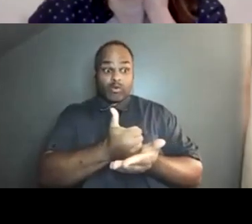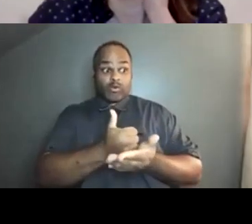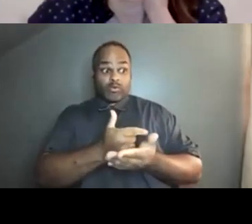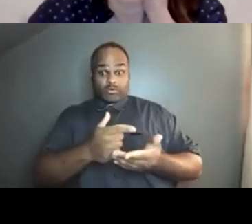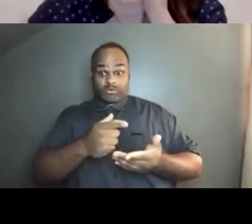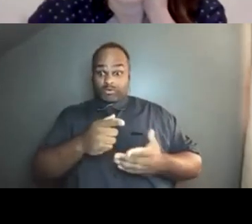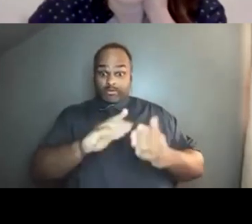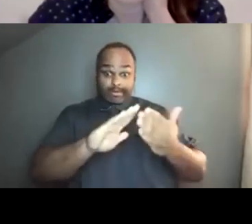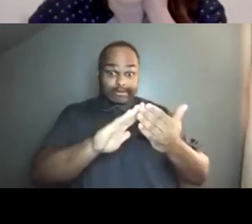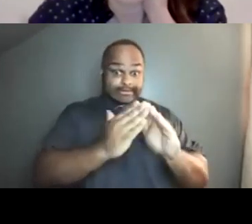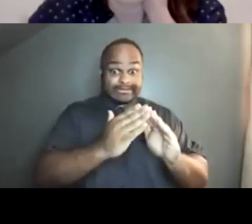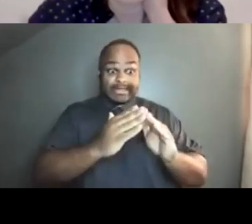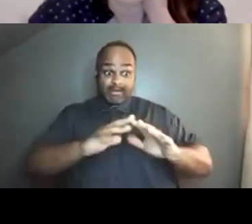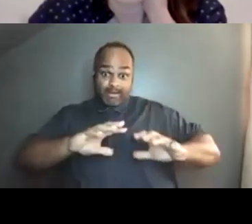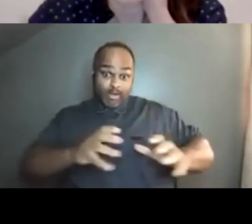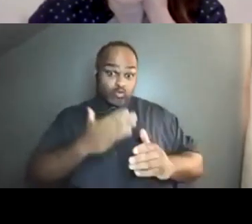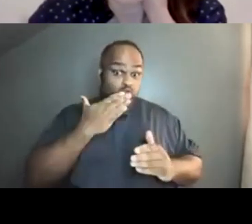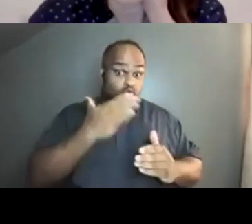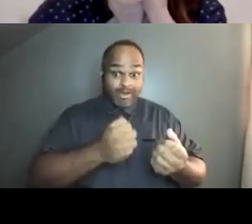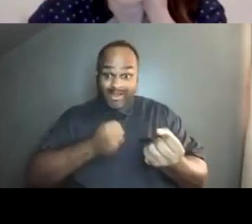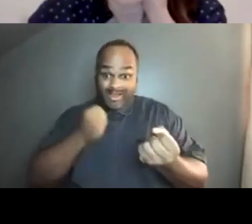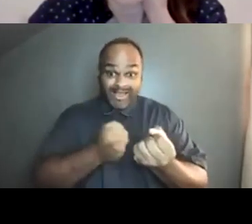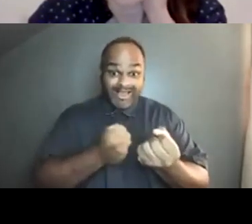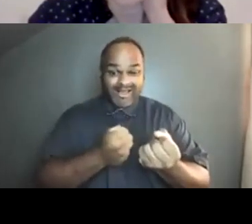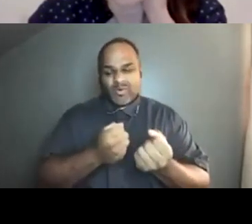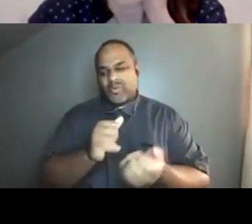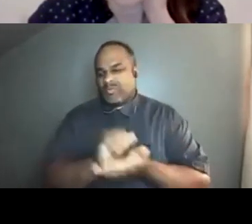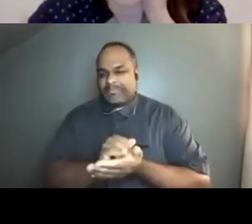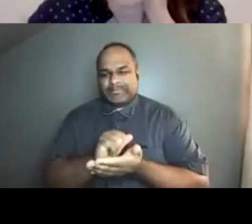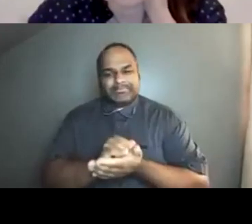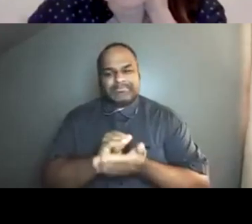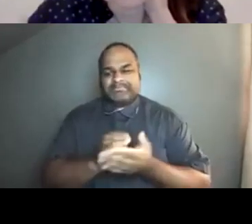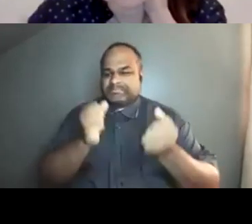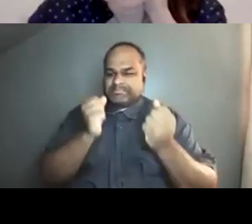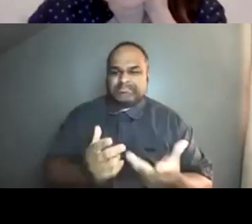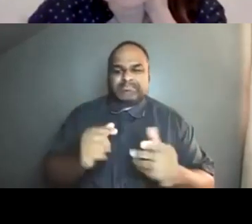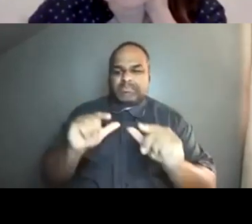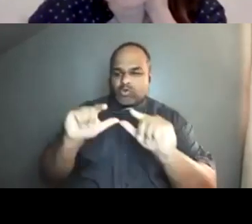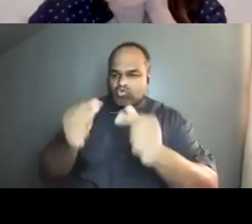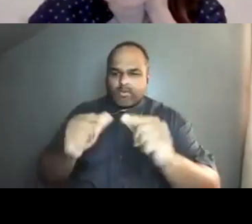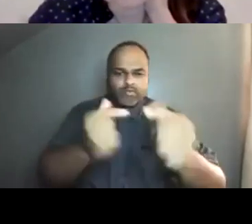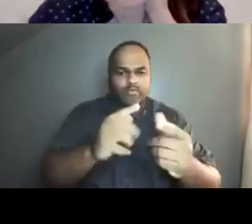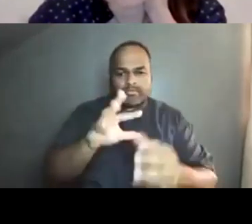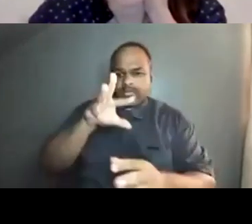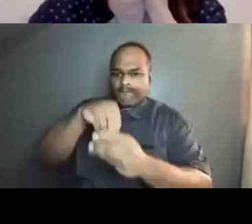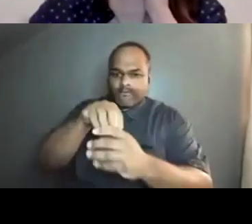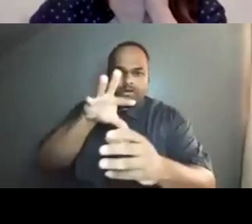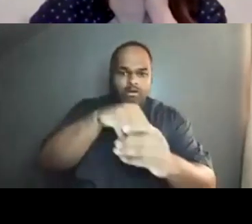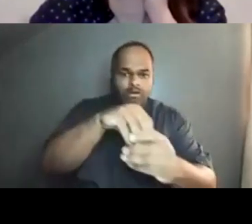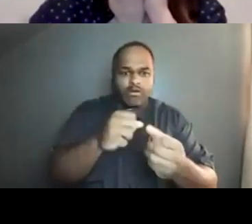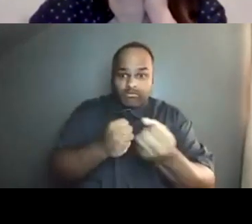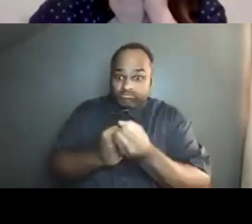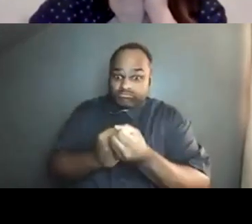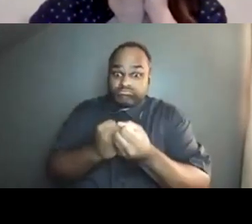city? Over the past few years, many organizations, groups involved in charity have emerged.